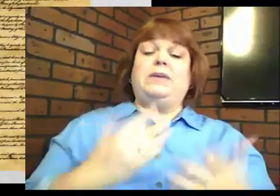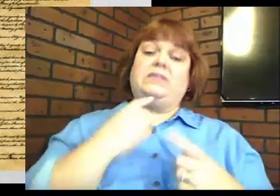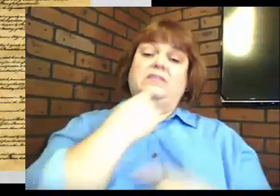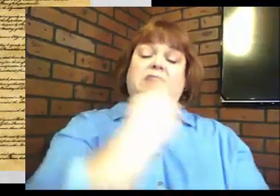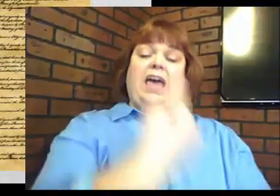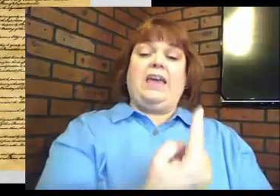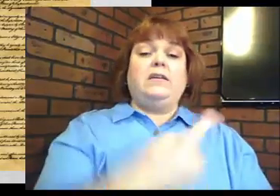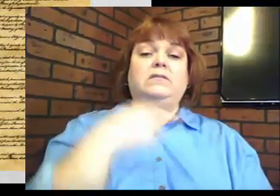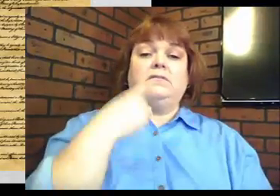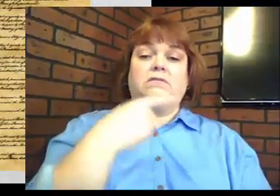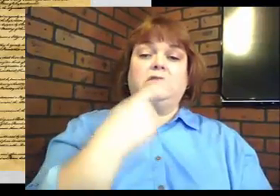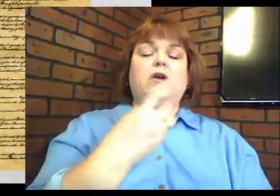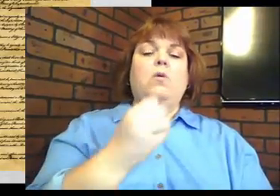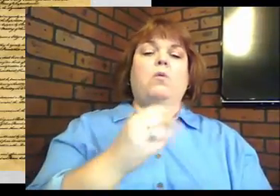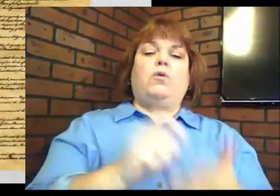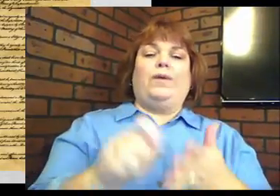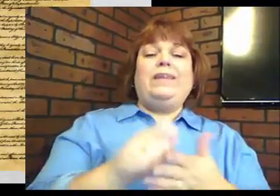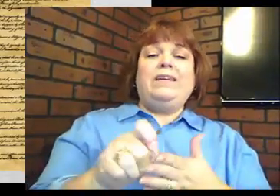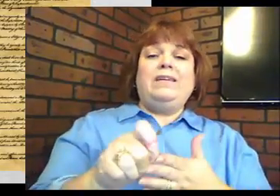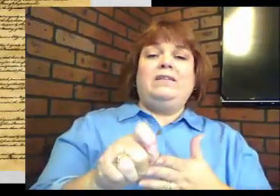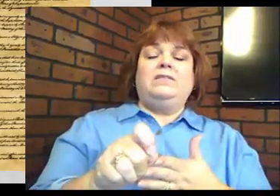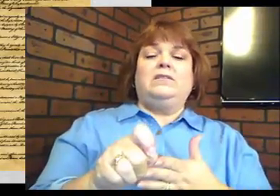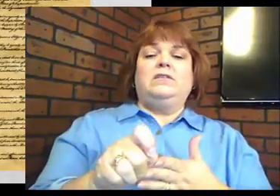how we set up the government.